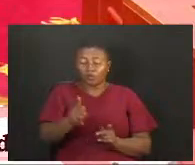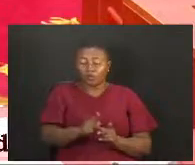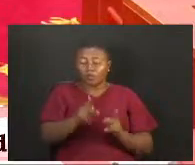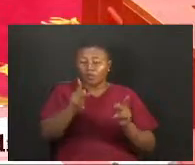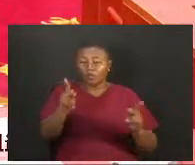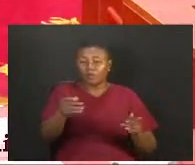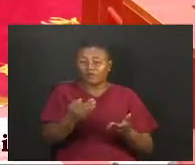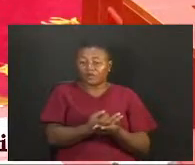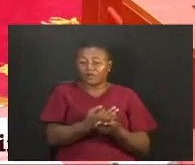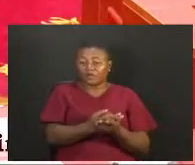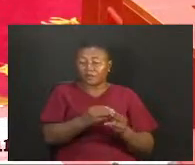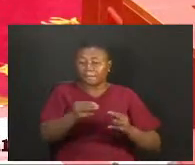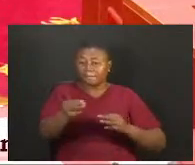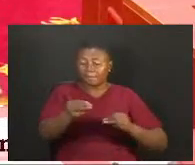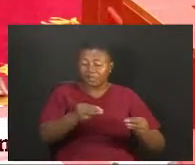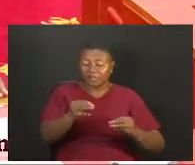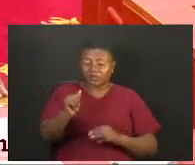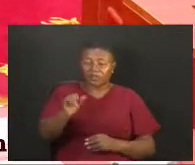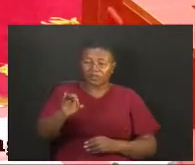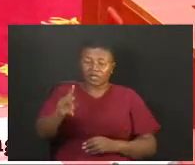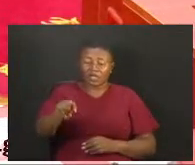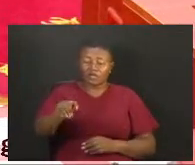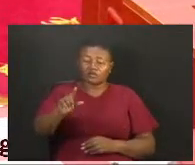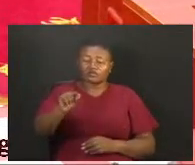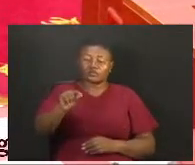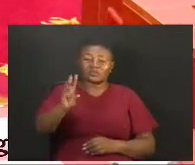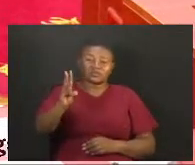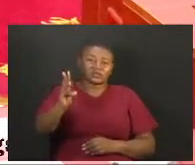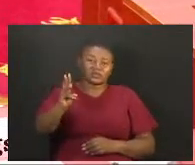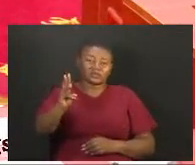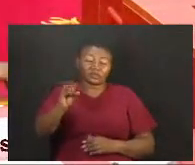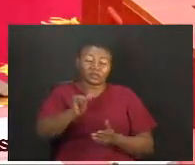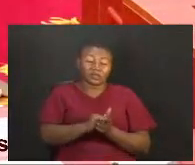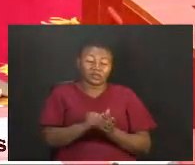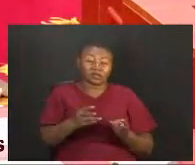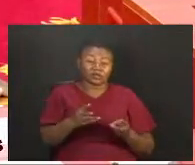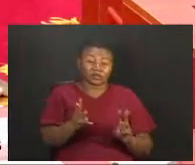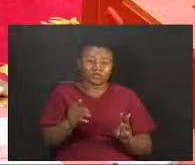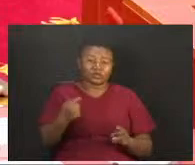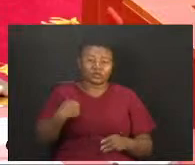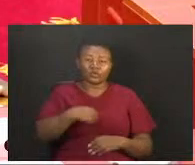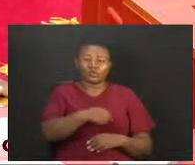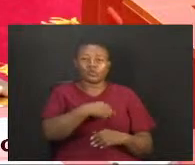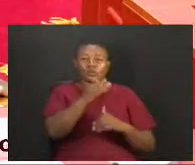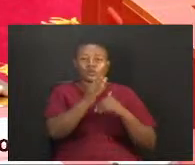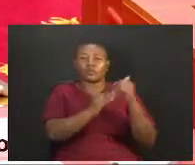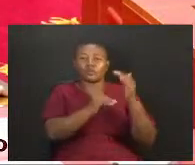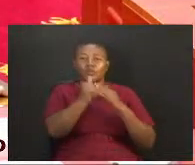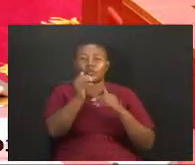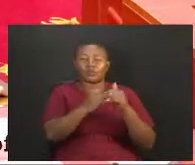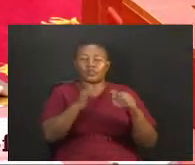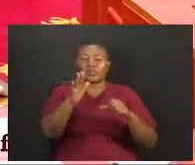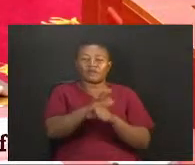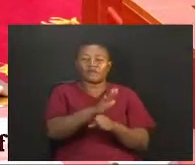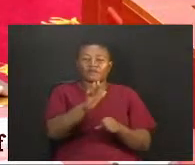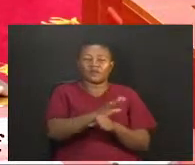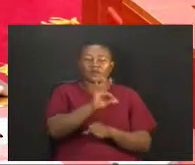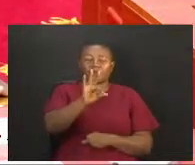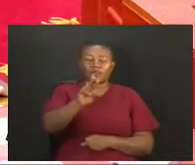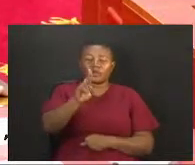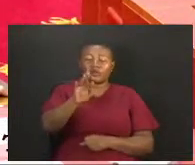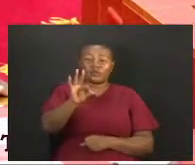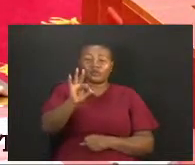Act 2016. Mr. Speaker, in doing so, we will be building sufficient buffers in the sinking fund